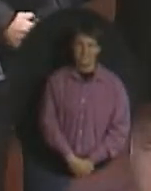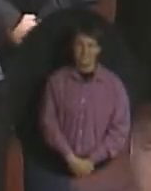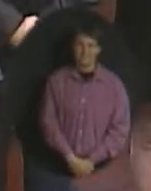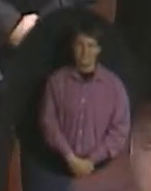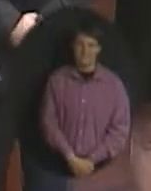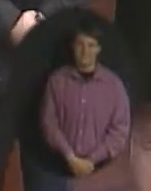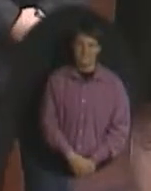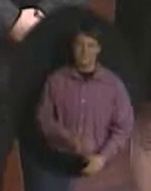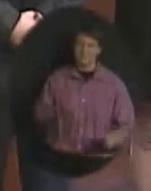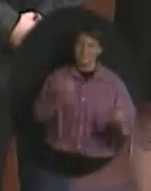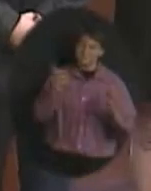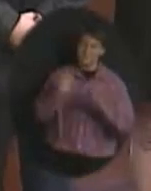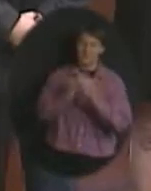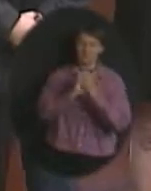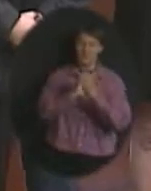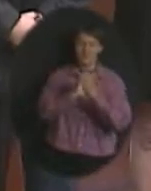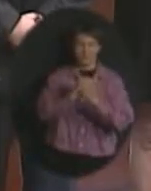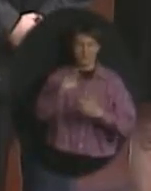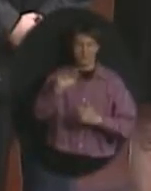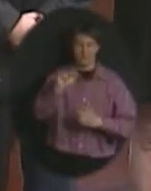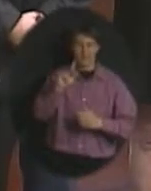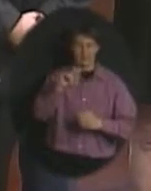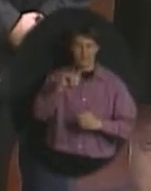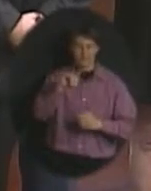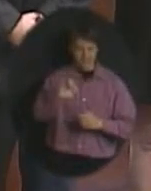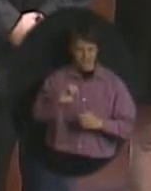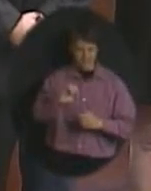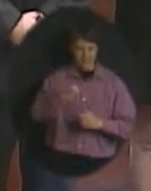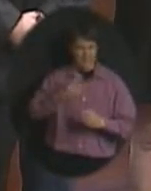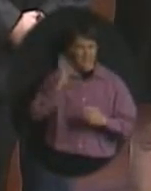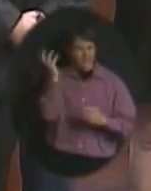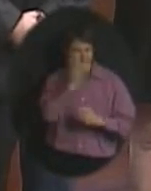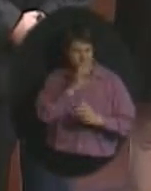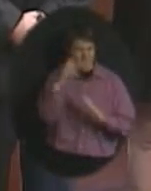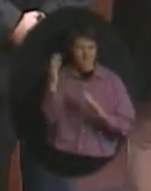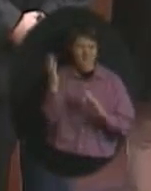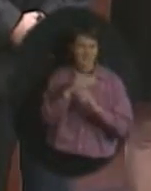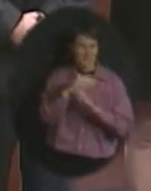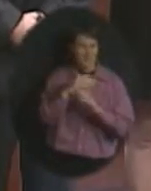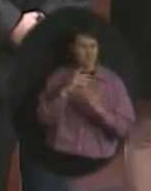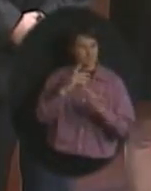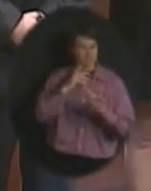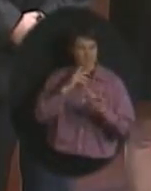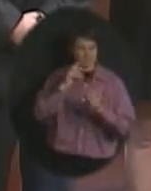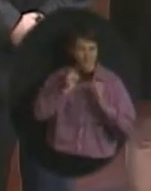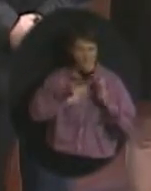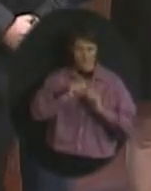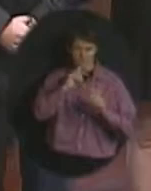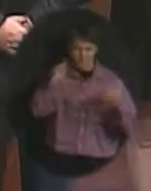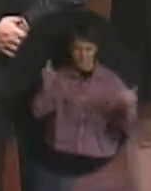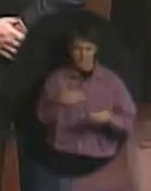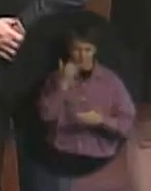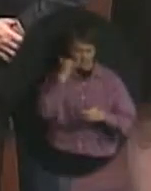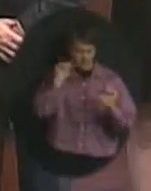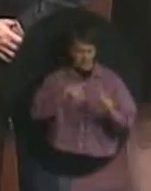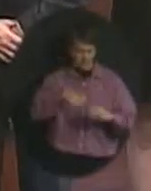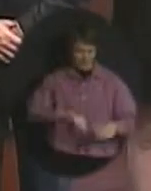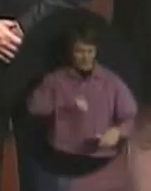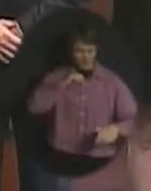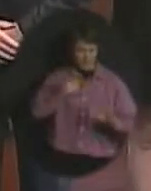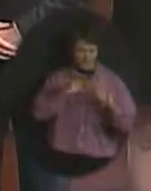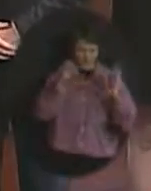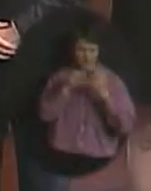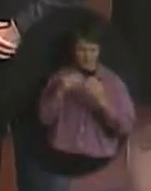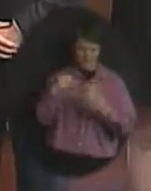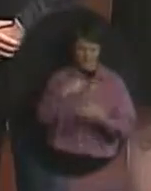A huge congratulations to Mackenzie on this outstanding postseason performance. Introduce, if you can, some proud family members.